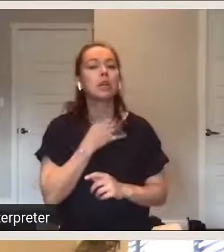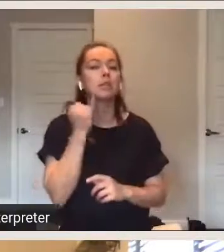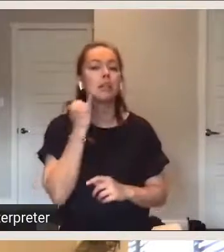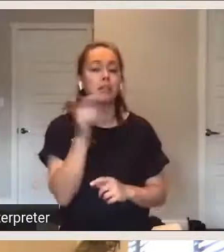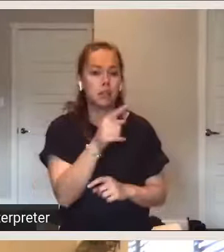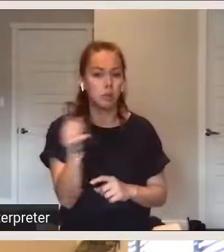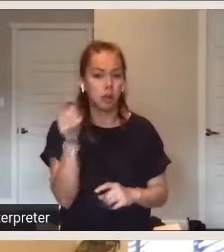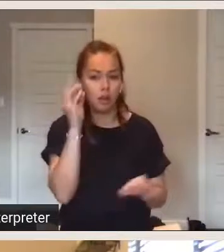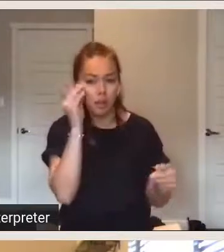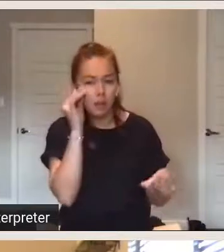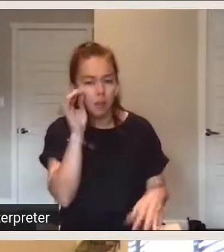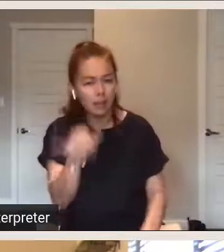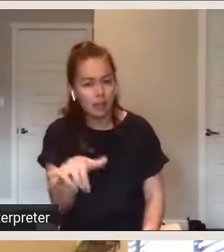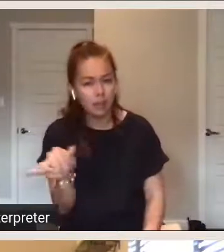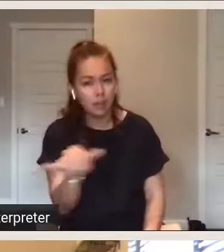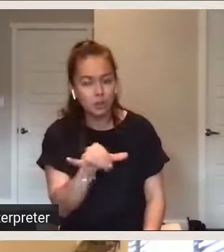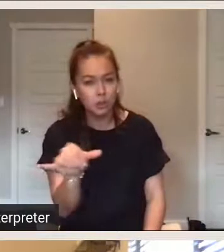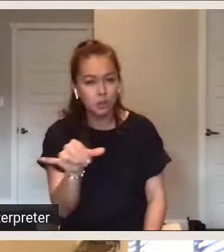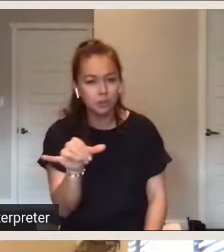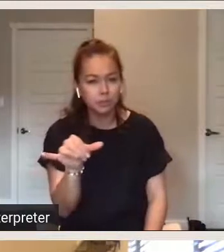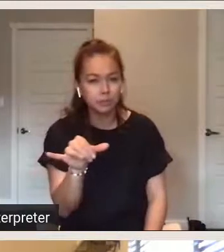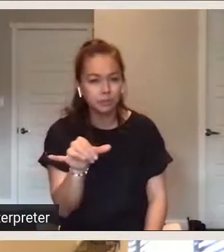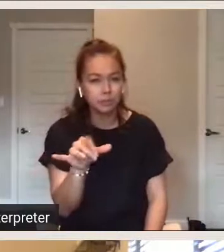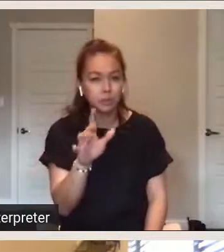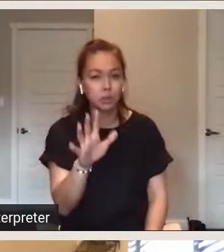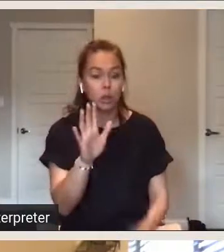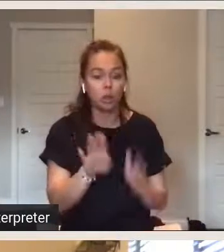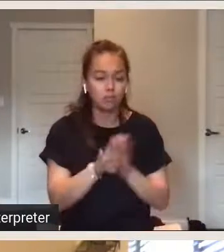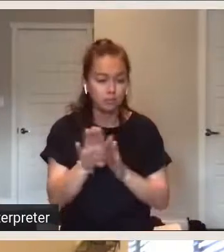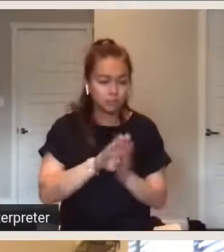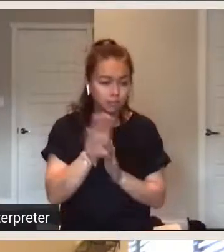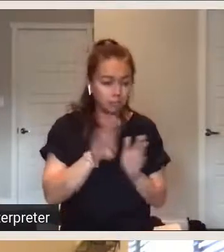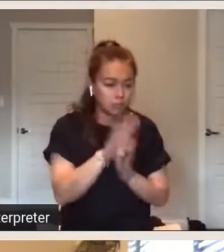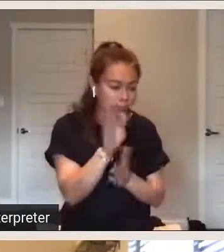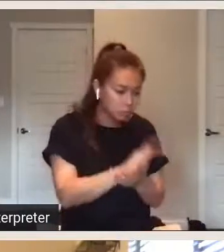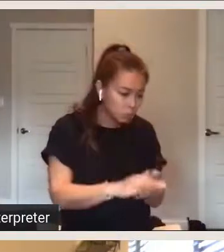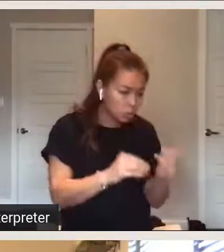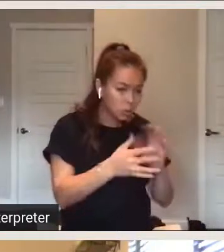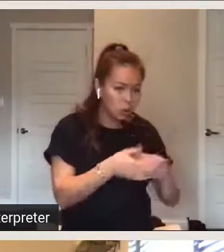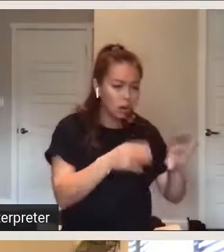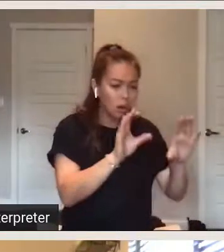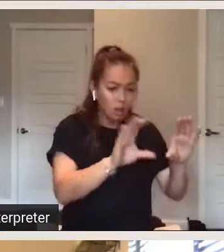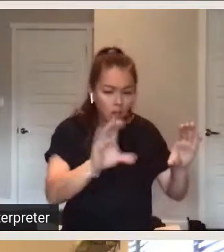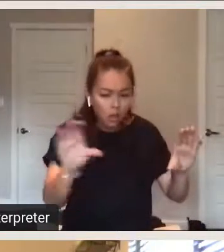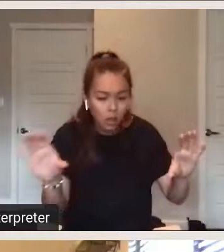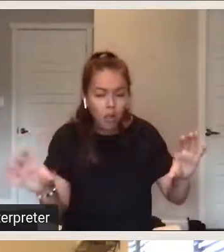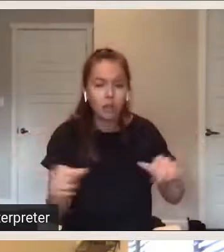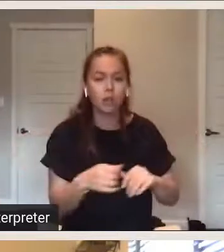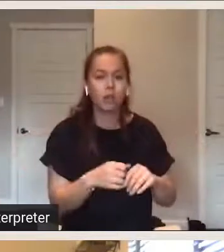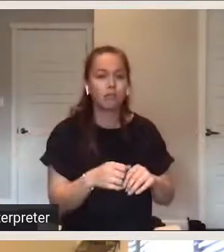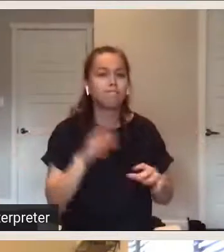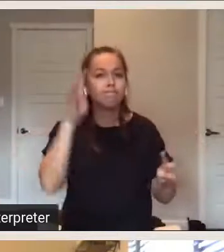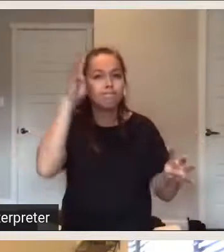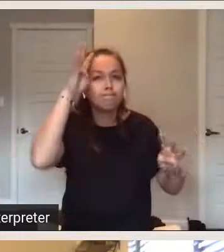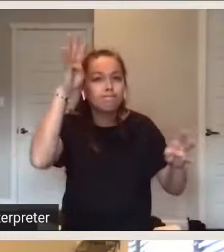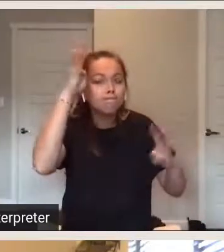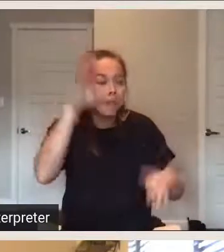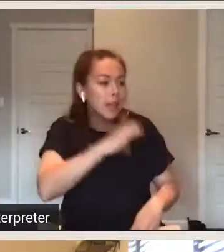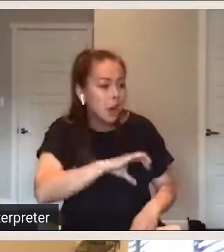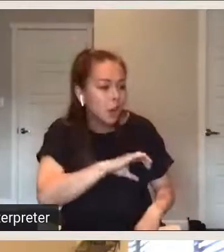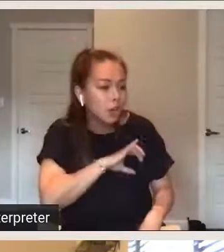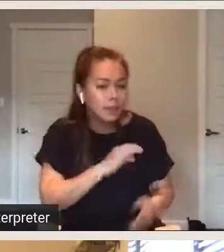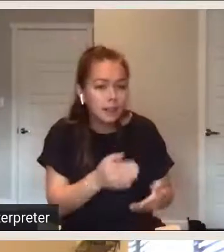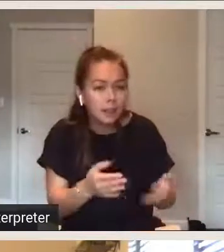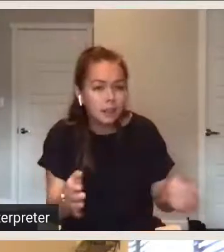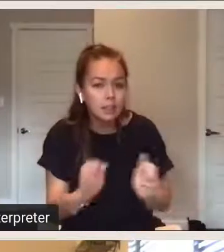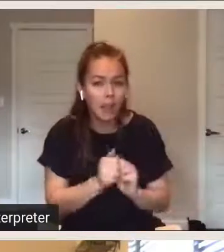thinking about the story construction or thinking about how you created the characters. Yeah, and if you could